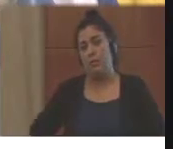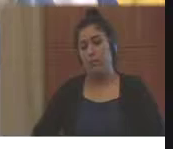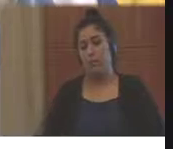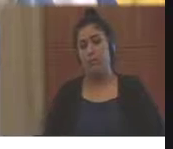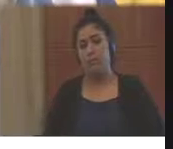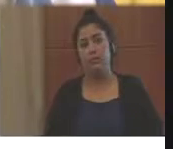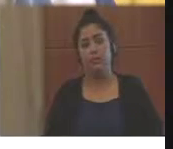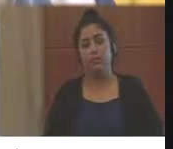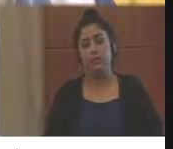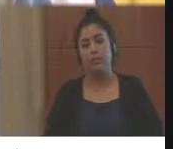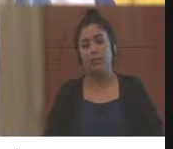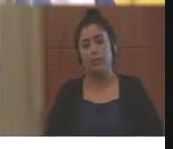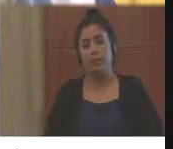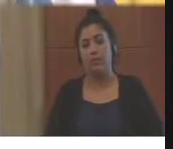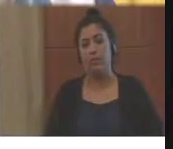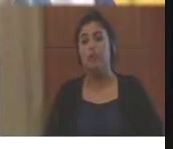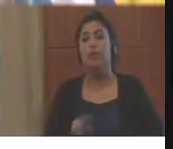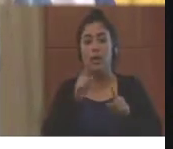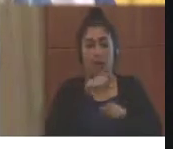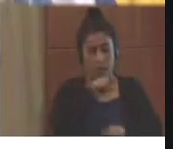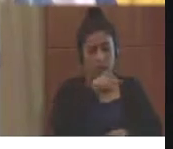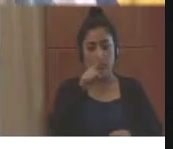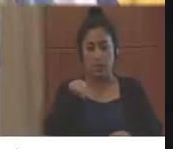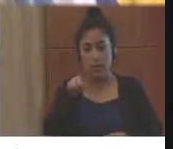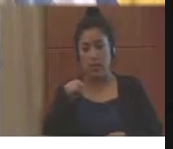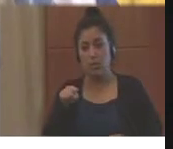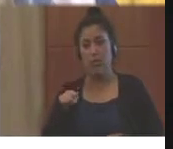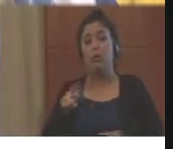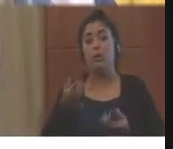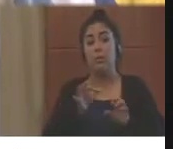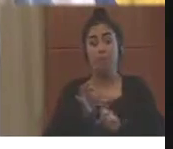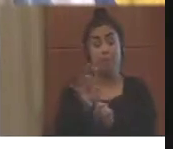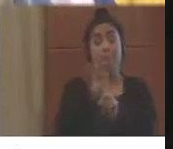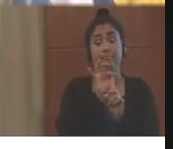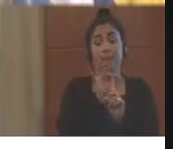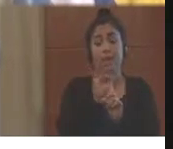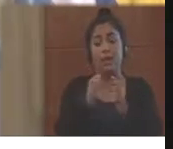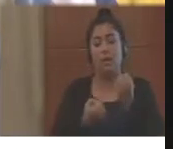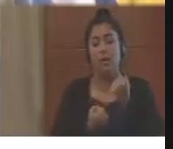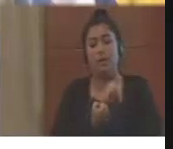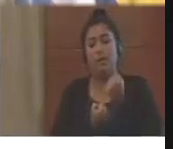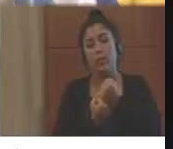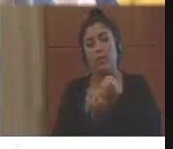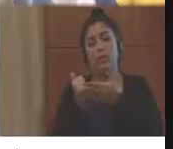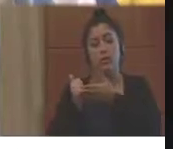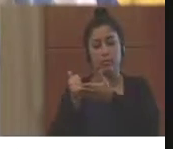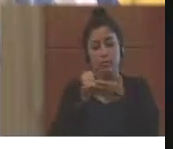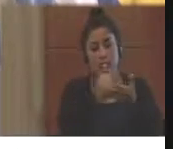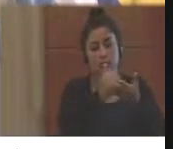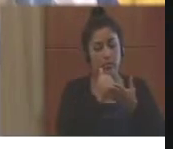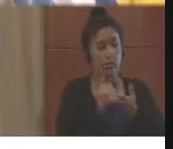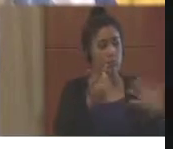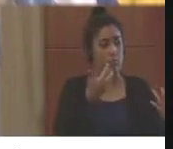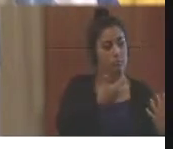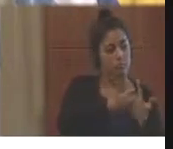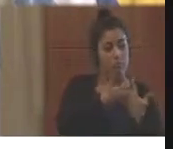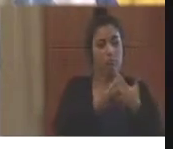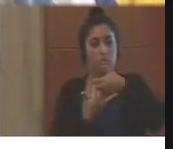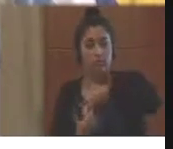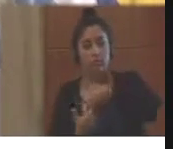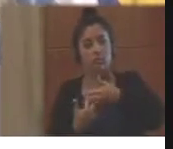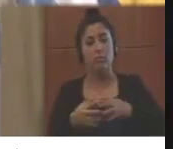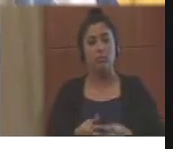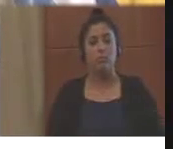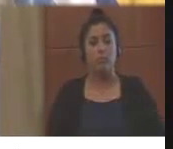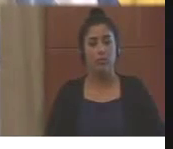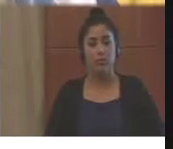groups function as a constituency that is focused on formalizing their public roles and partnerships,